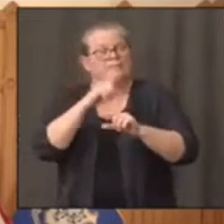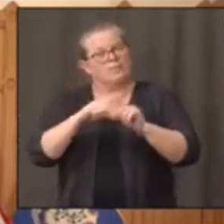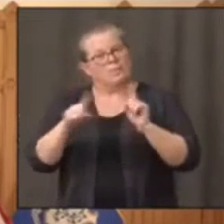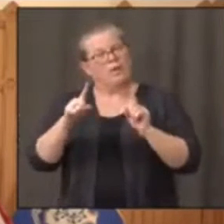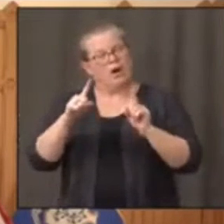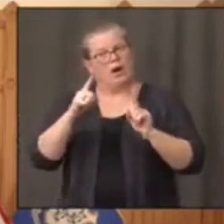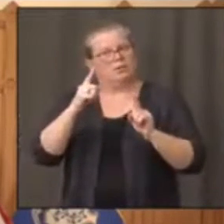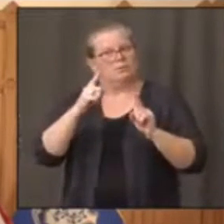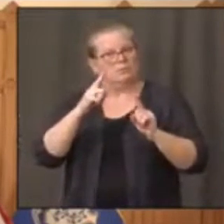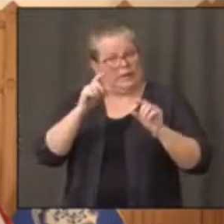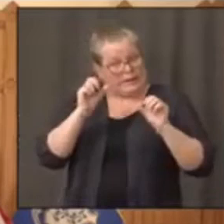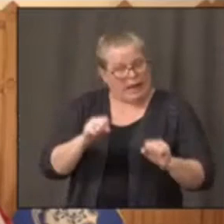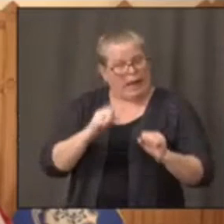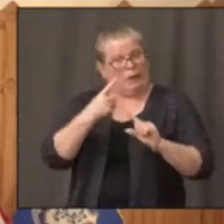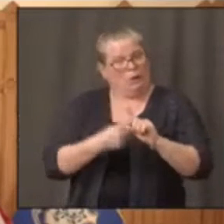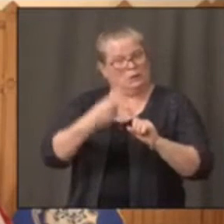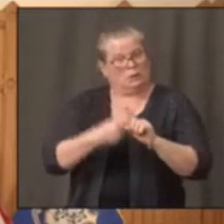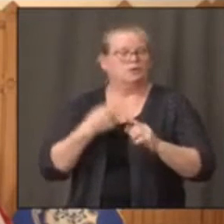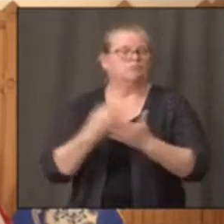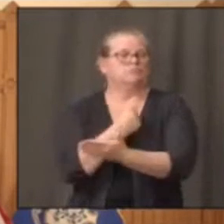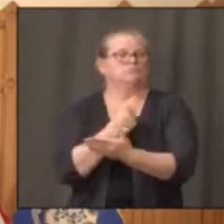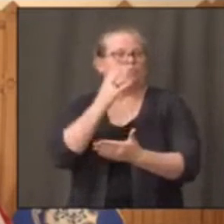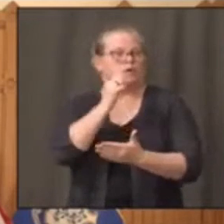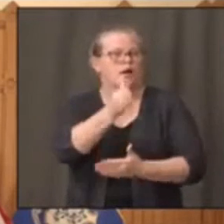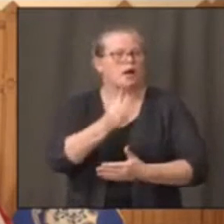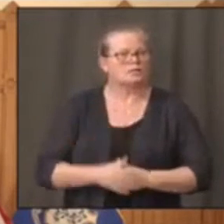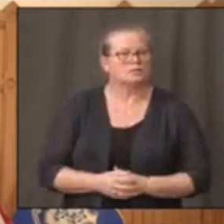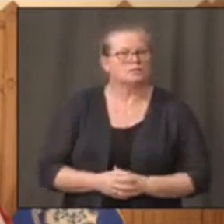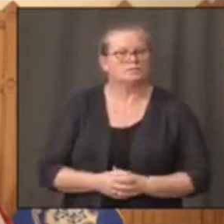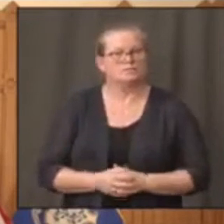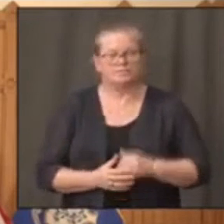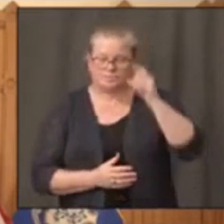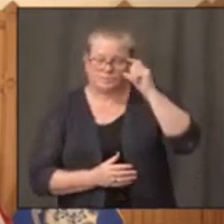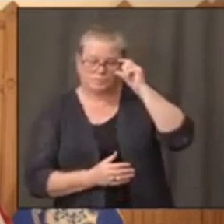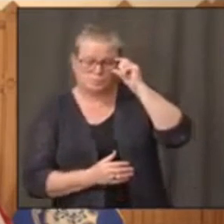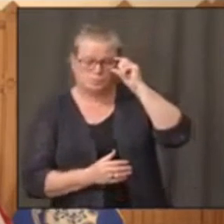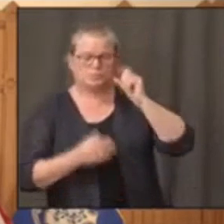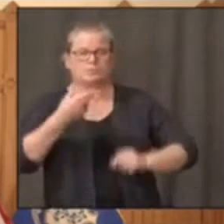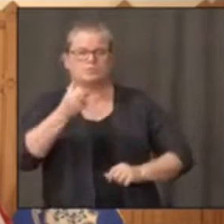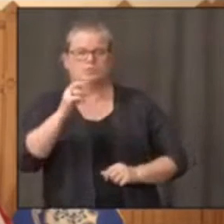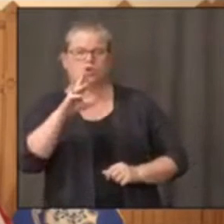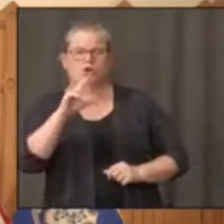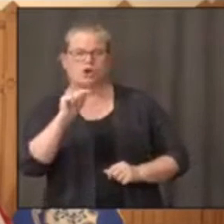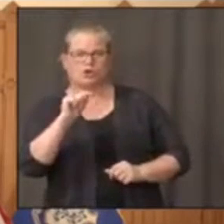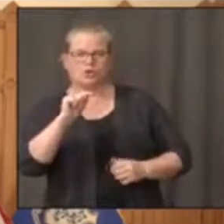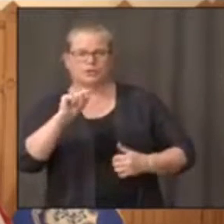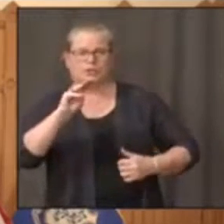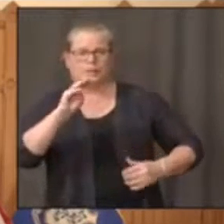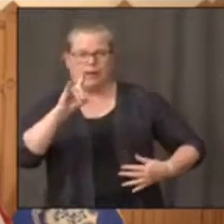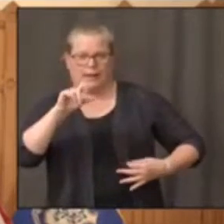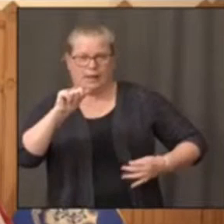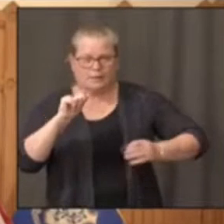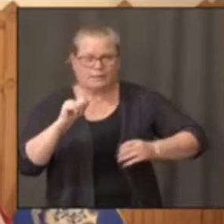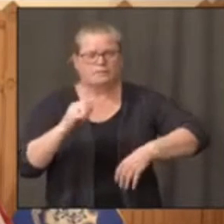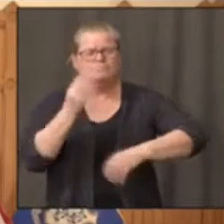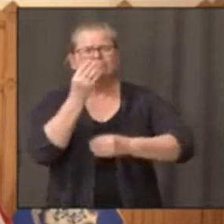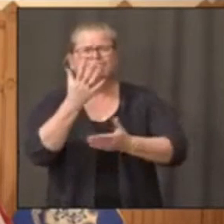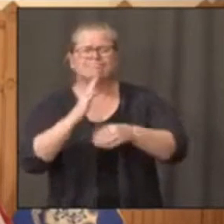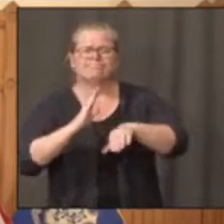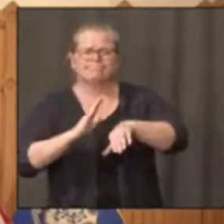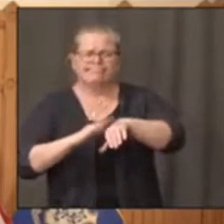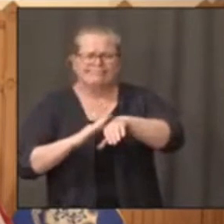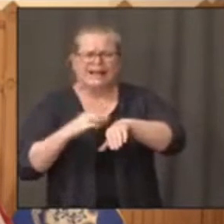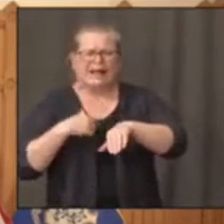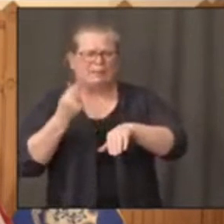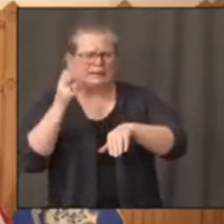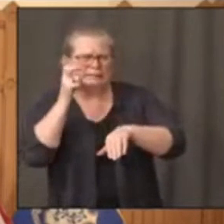Thanks, Max. Hey, can everybody make sure that they're muted? We're getting a bad echo. I've got a question for Dr.